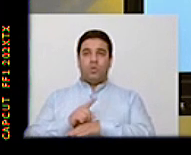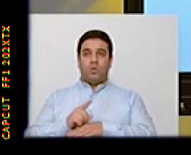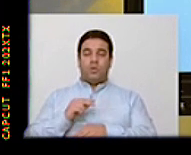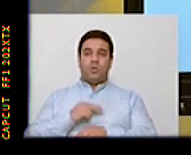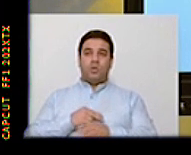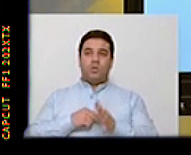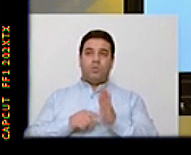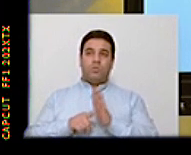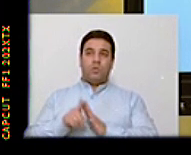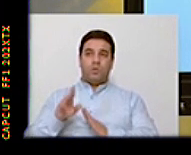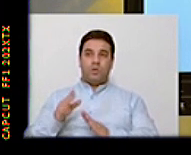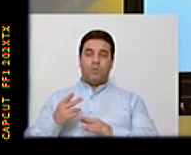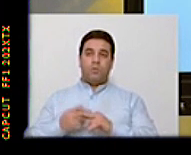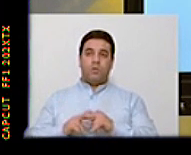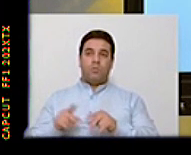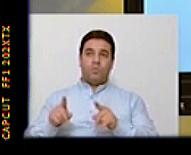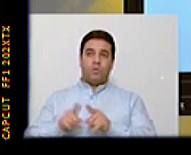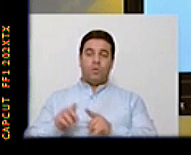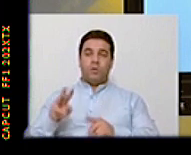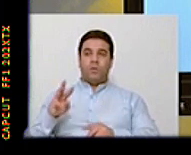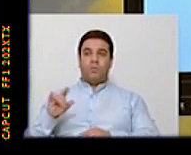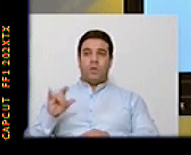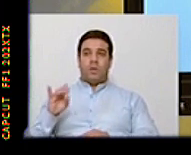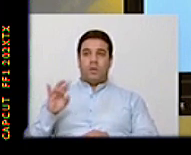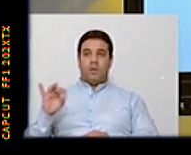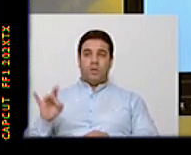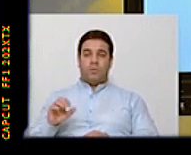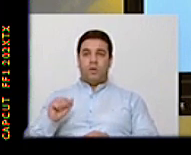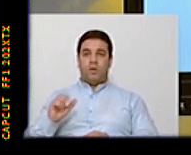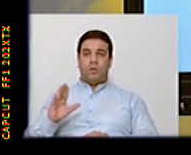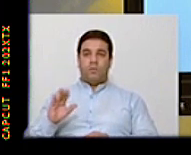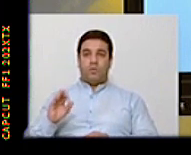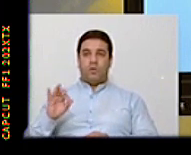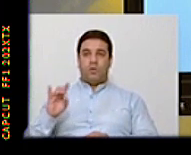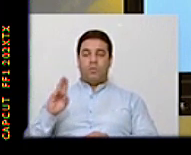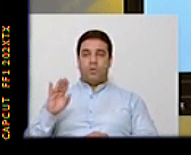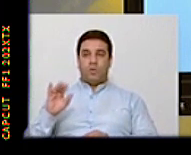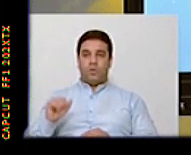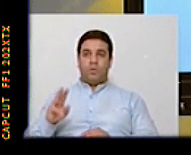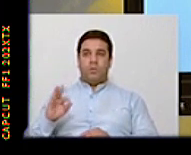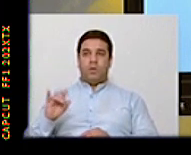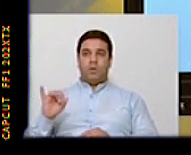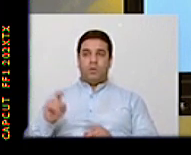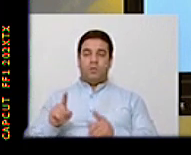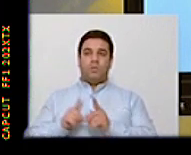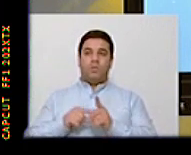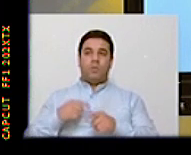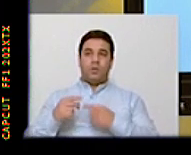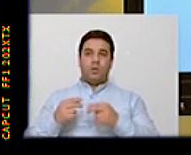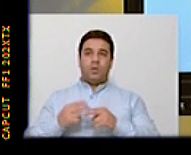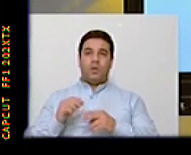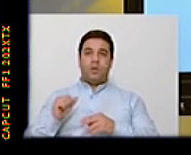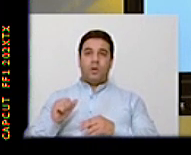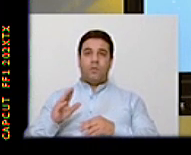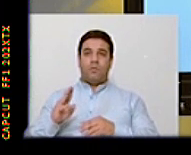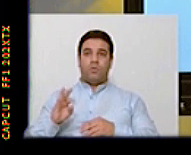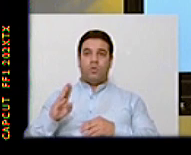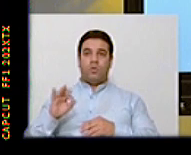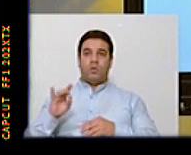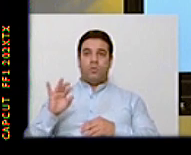ishga tushirar ekan. Mana bunday mexanizmlar avtotebranuvchi mexanizmlar deb ataladi.